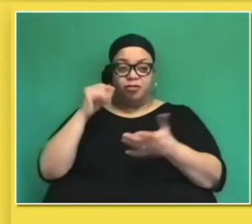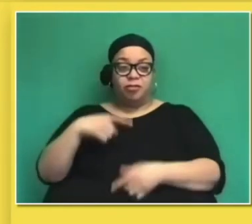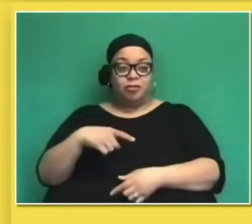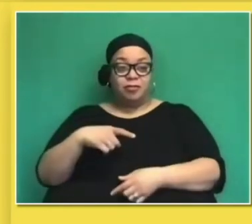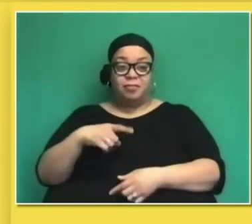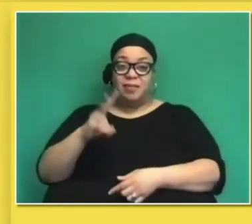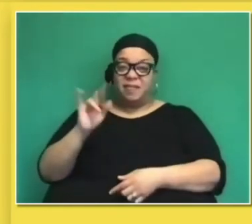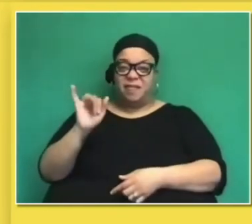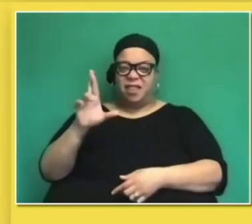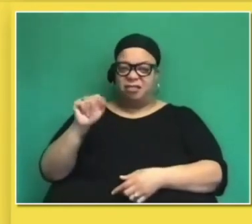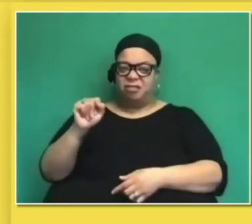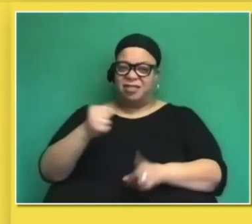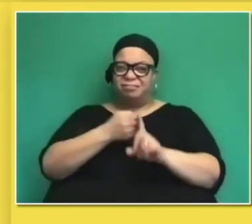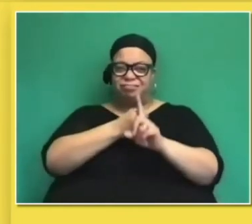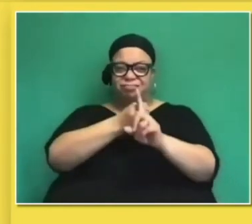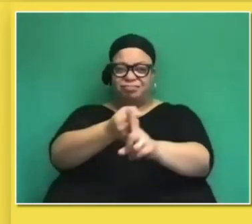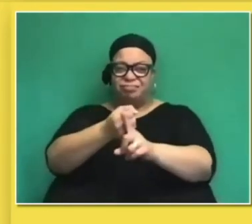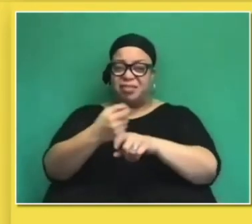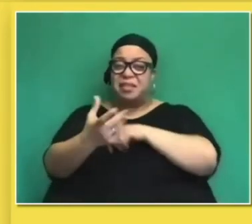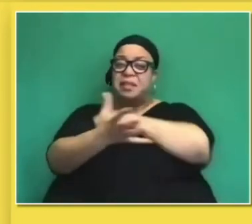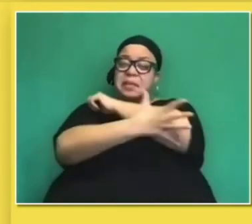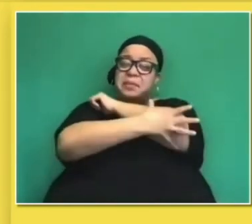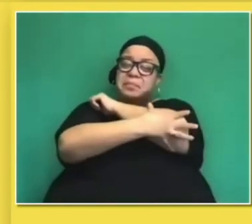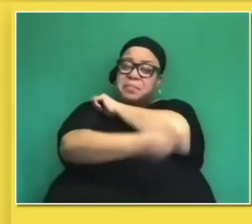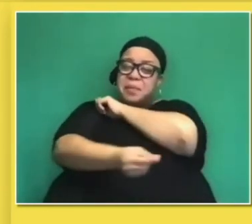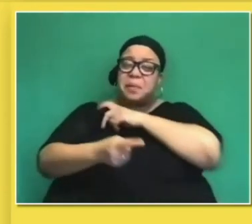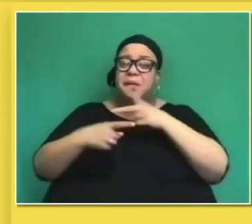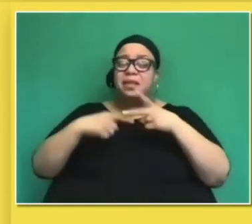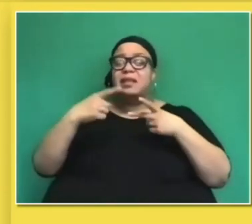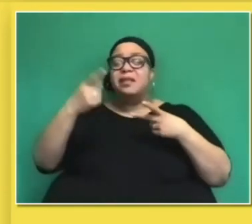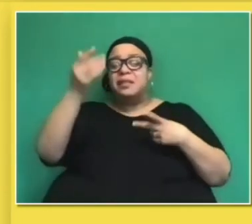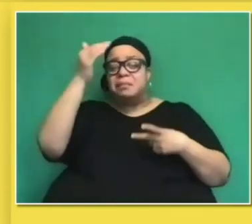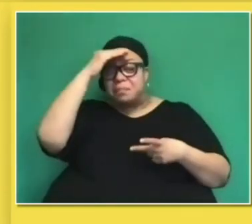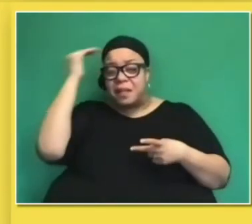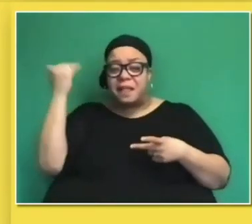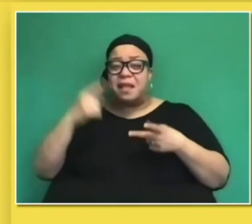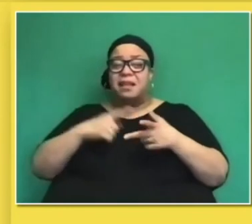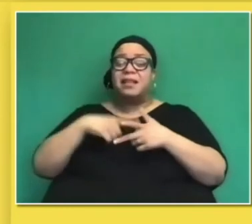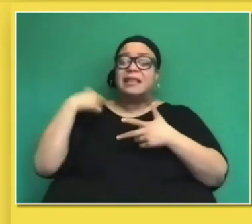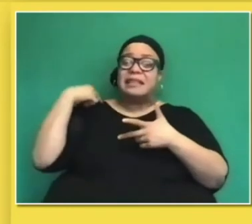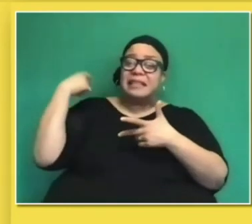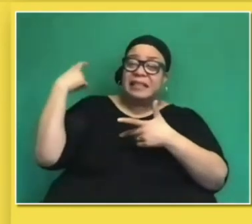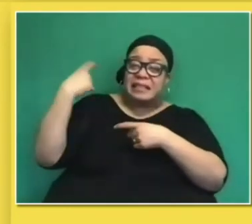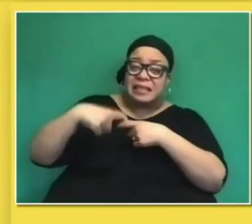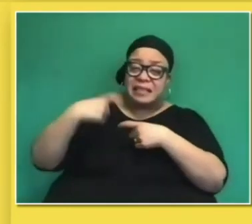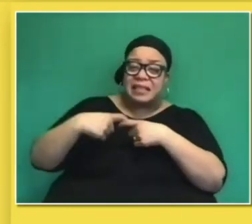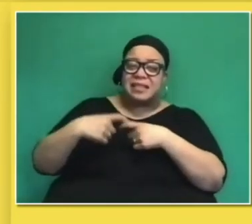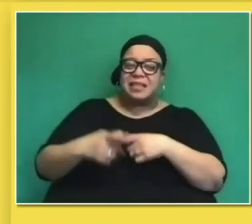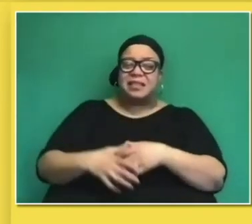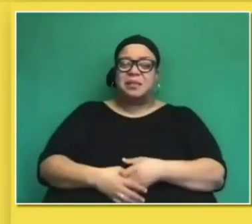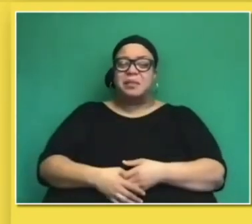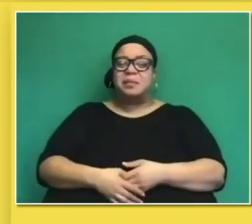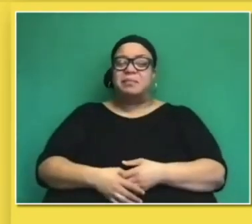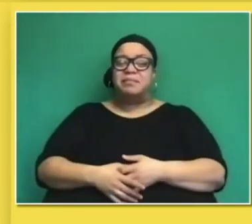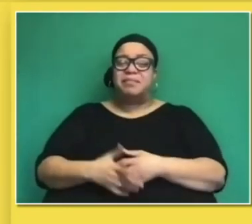and Latino and Native people, is yet another form of voter suppression.